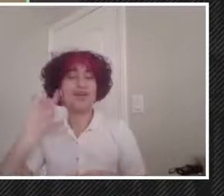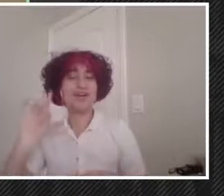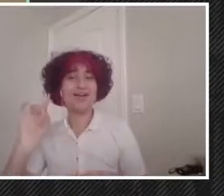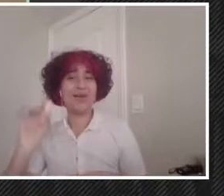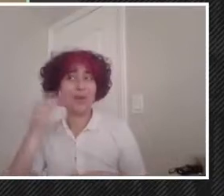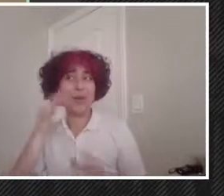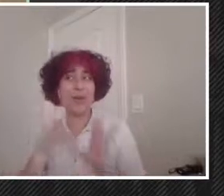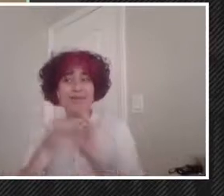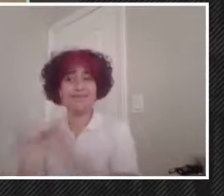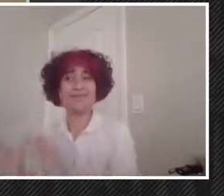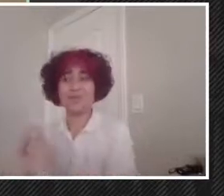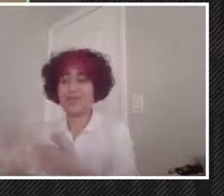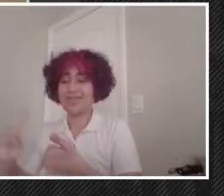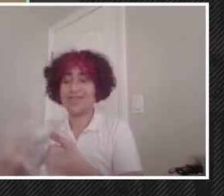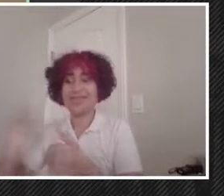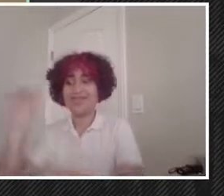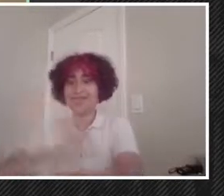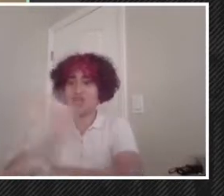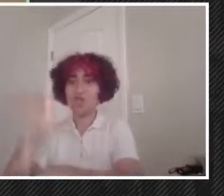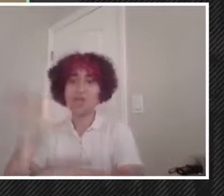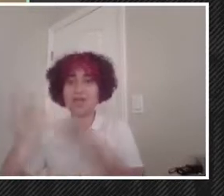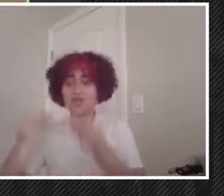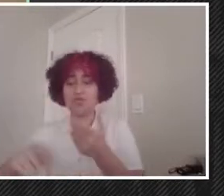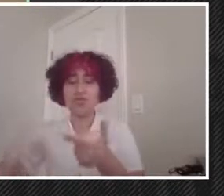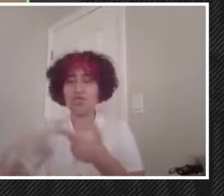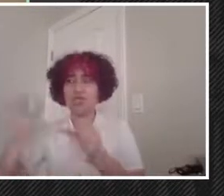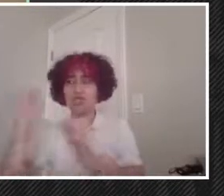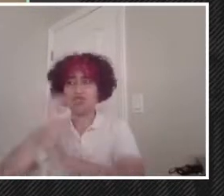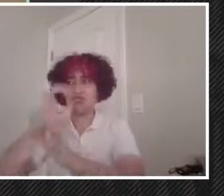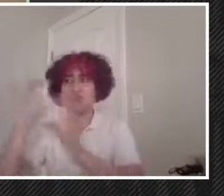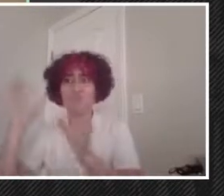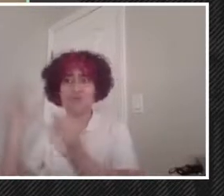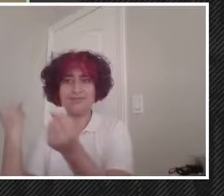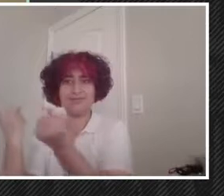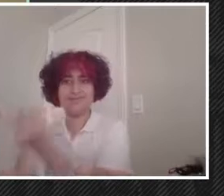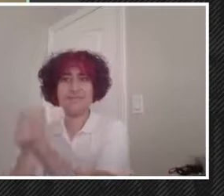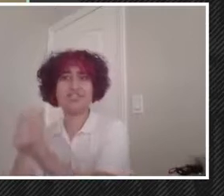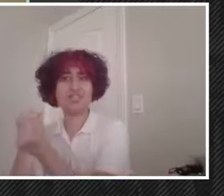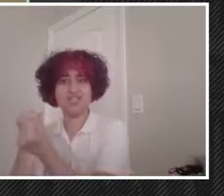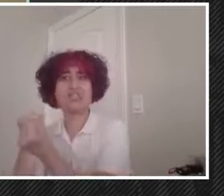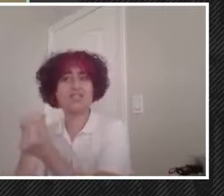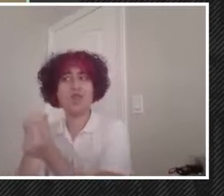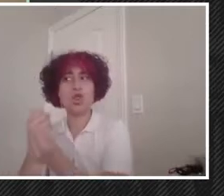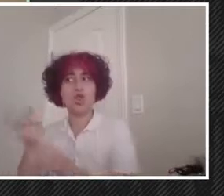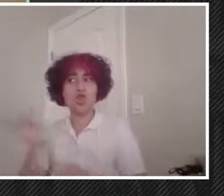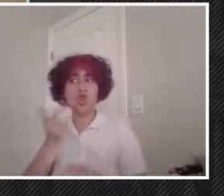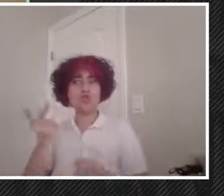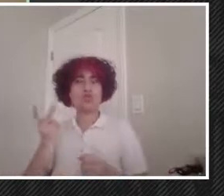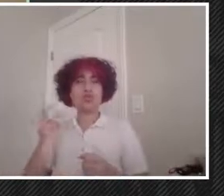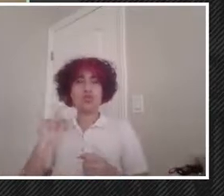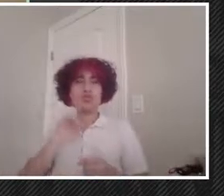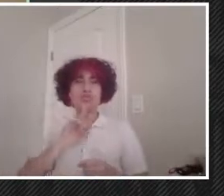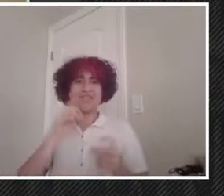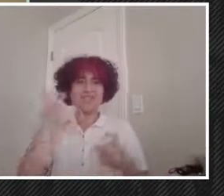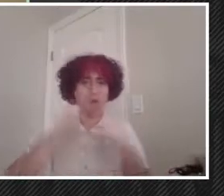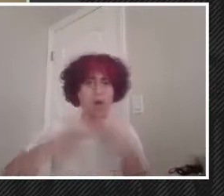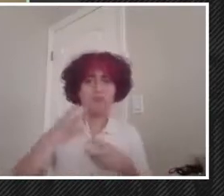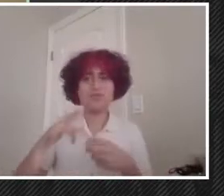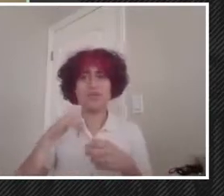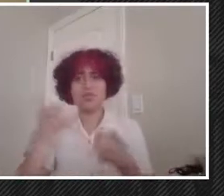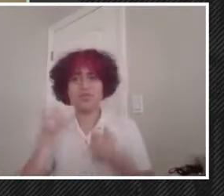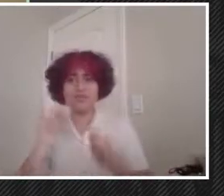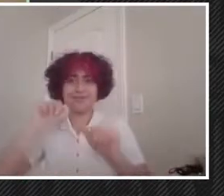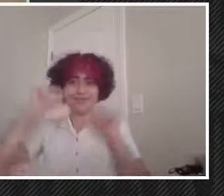the Sunrise Movement, Dream Defenders. These are the issues and the challenges that are really shaping a generation and our